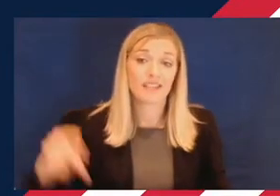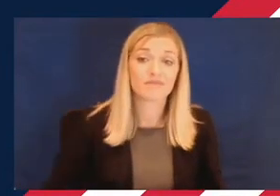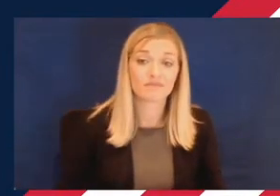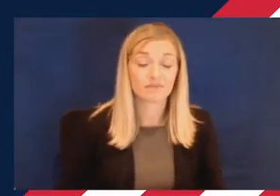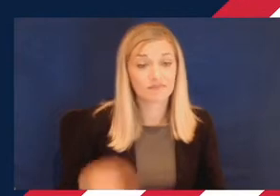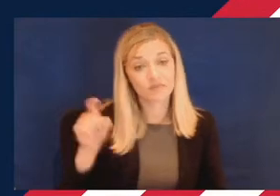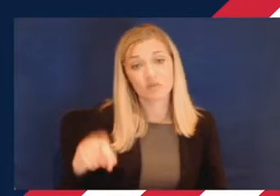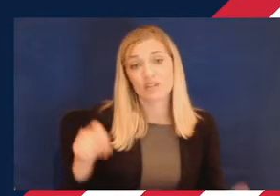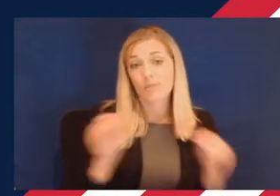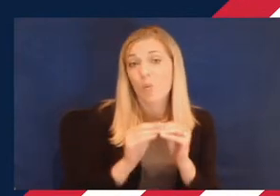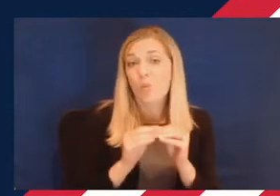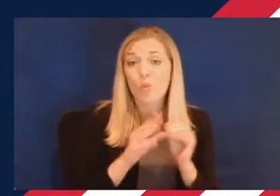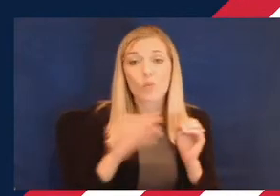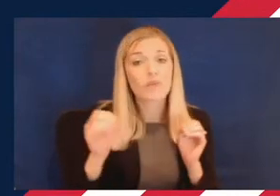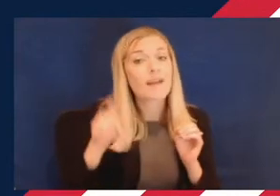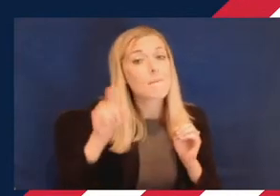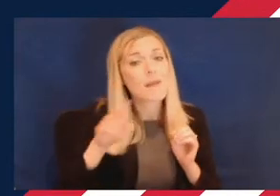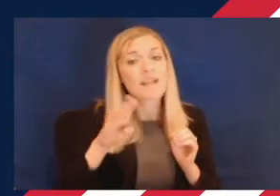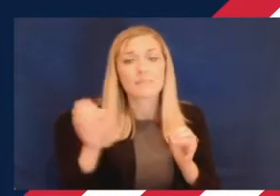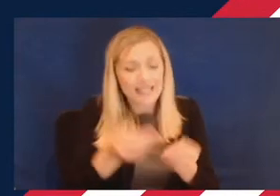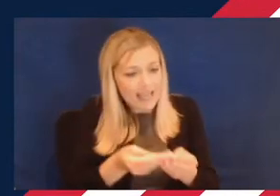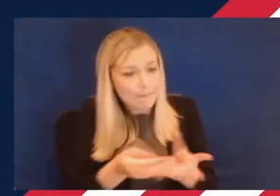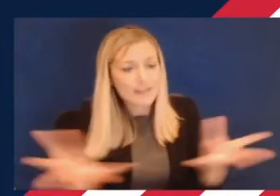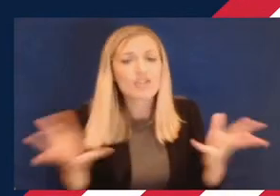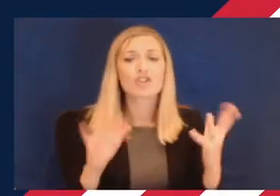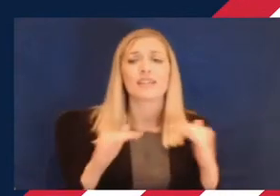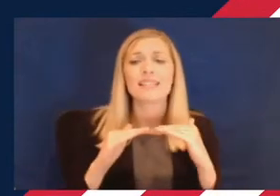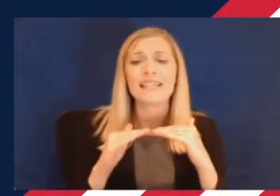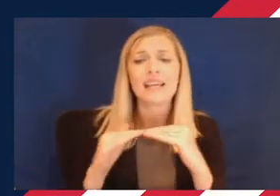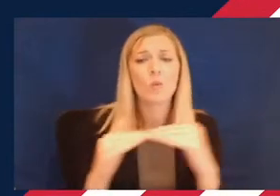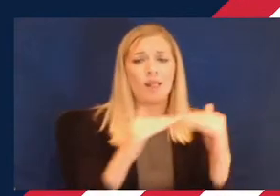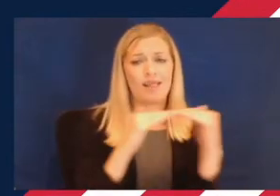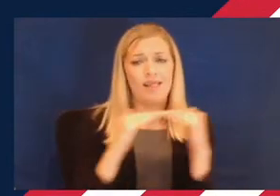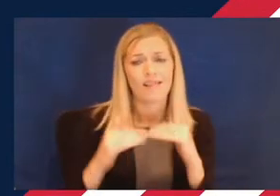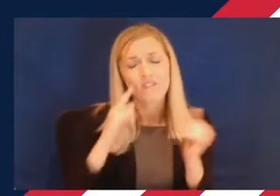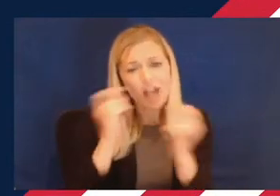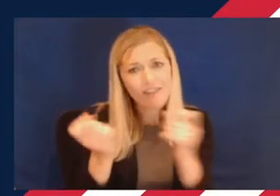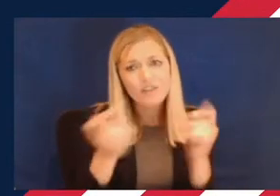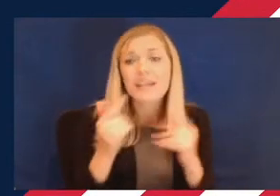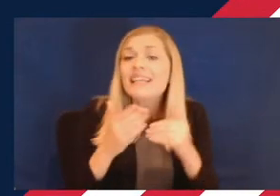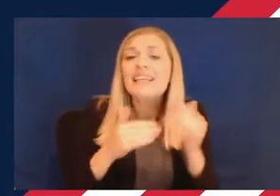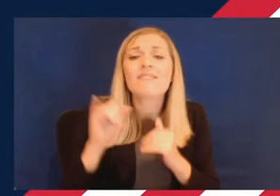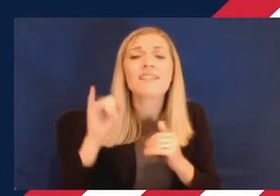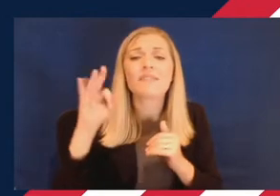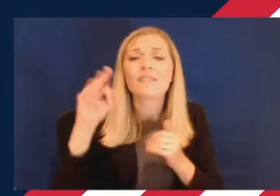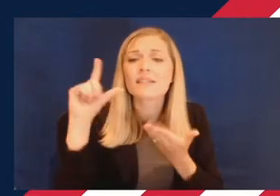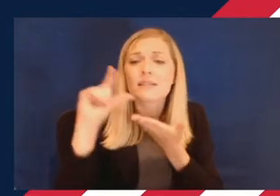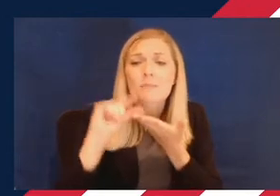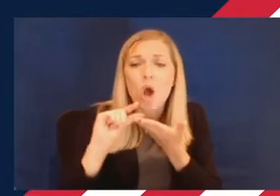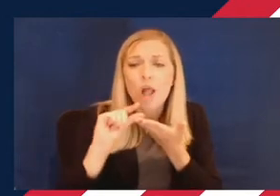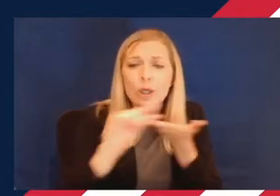that's equal for everybody, even if that piece is smaller for everybody.